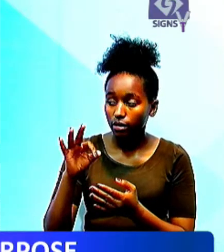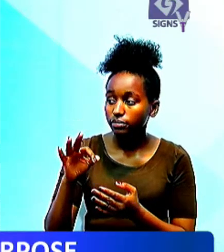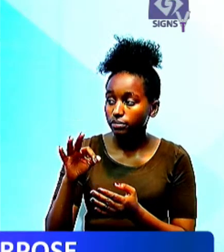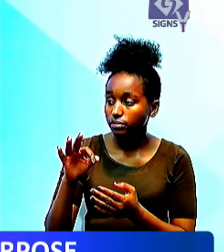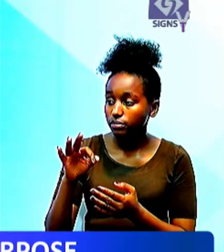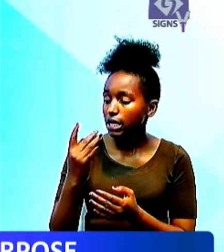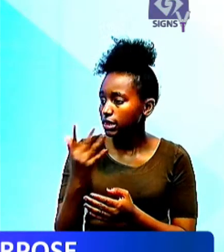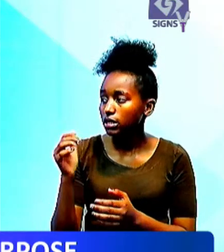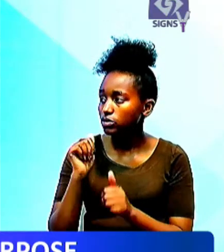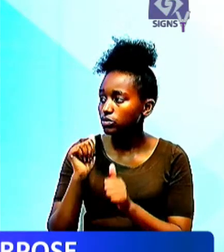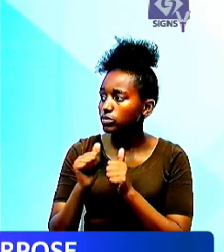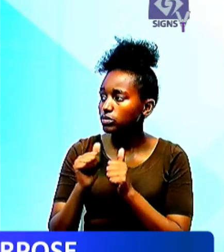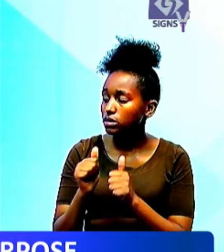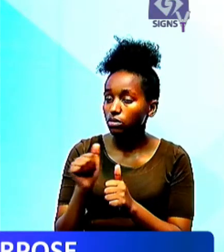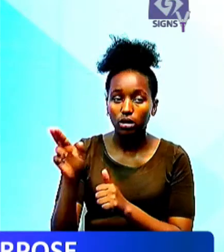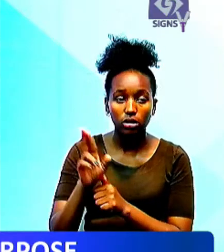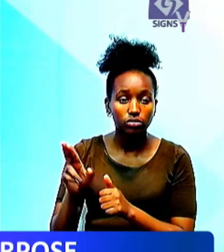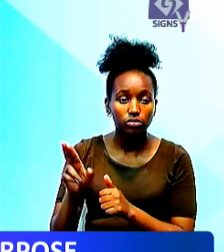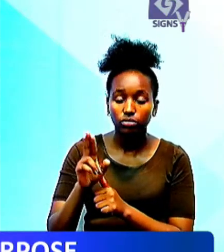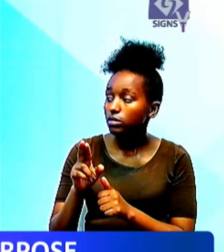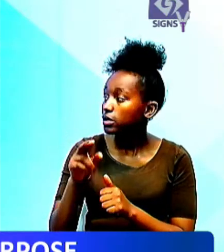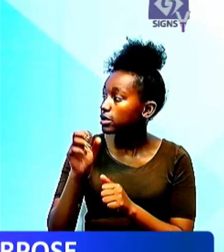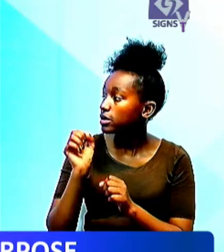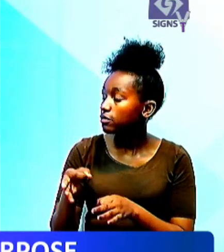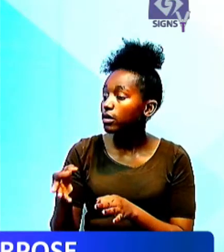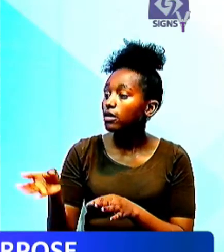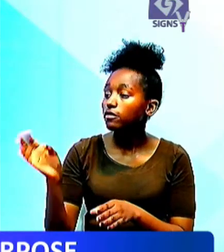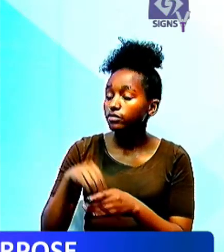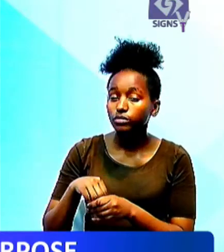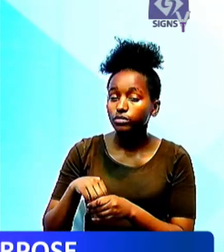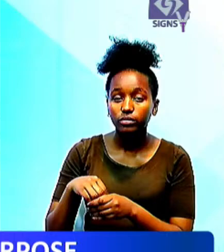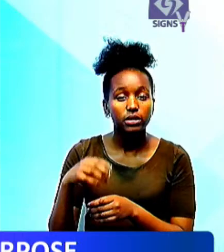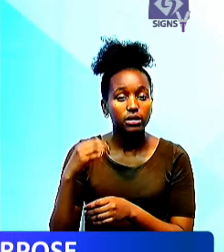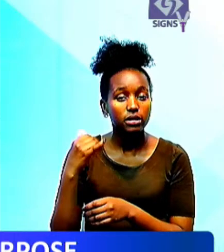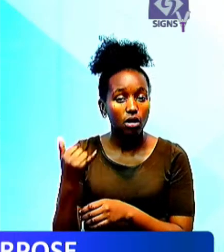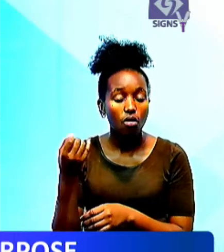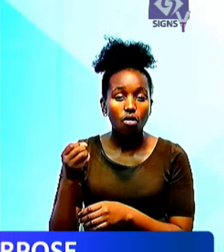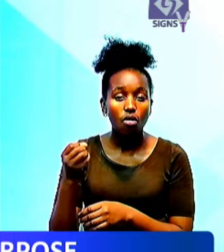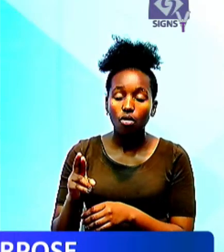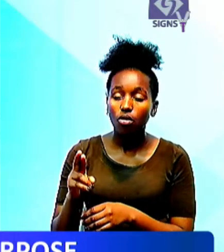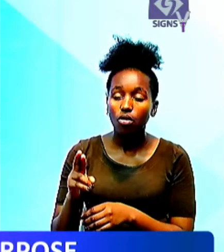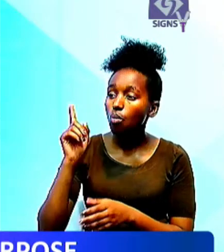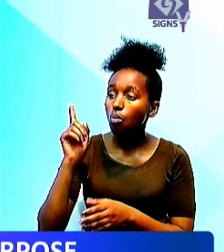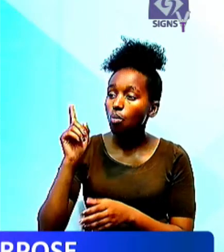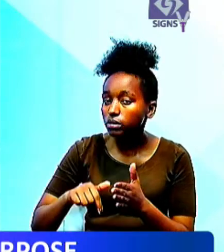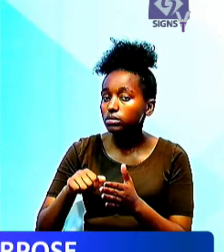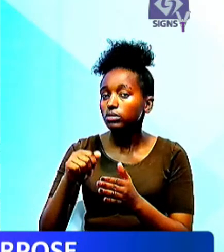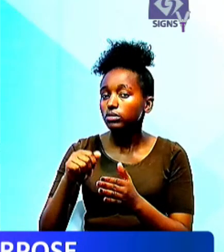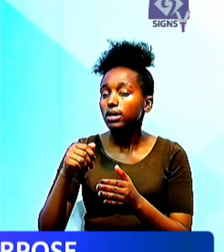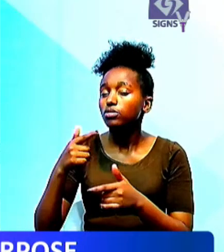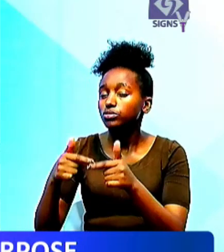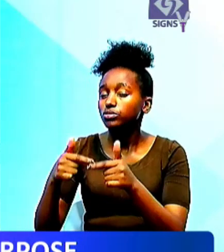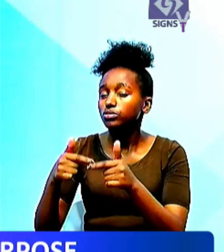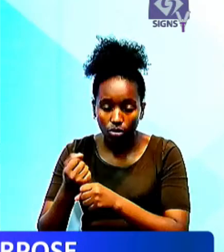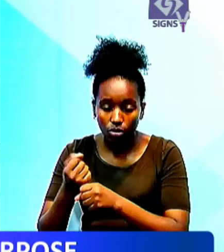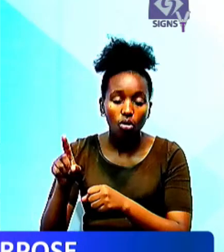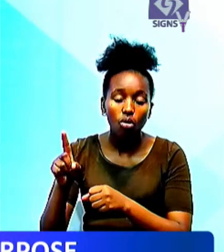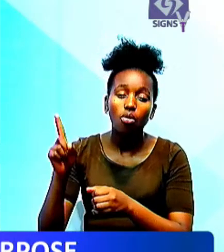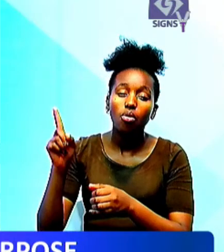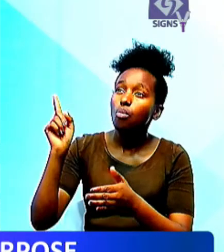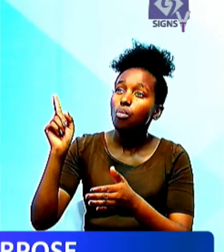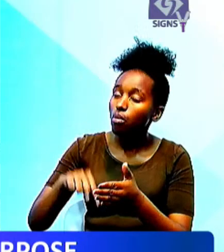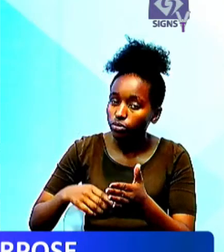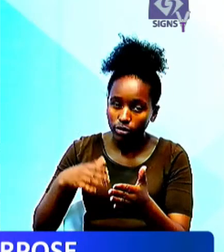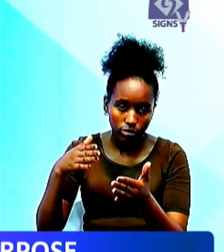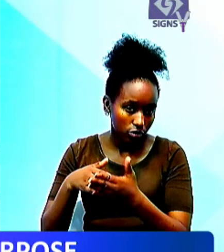can what they can start doing now, 2, what they should stop doing, and 3, what should they start